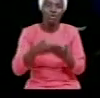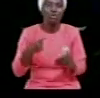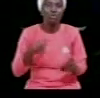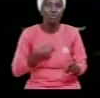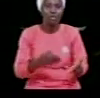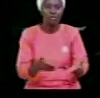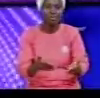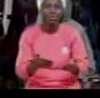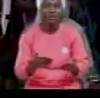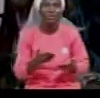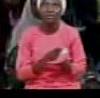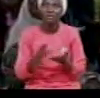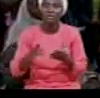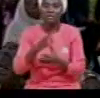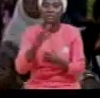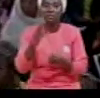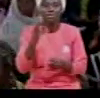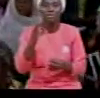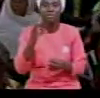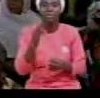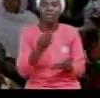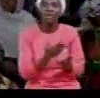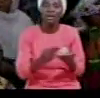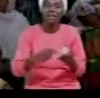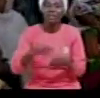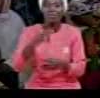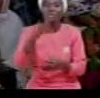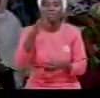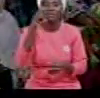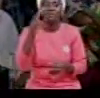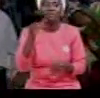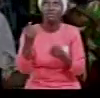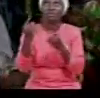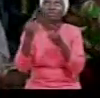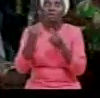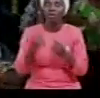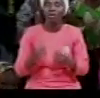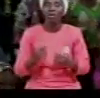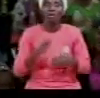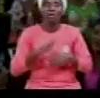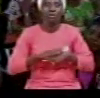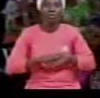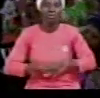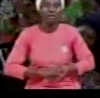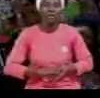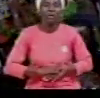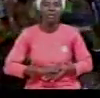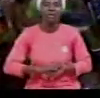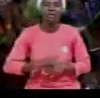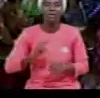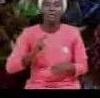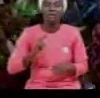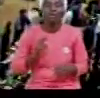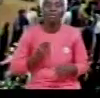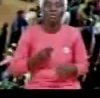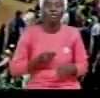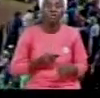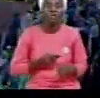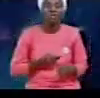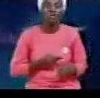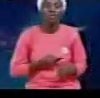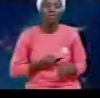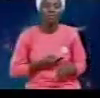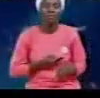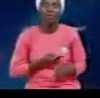sing, Holy Spirit, Holy Spirit, come rest on. You're all we